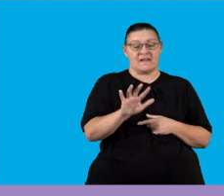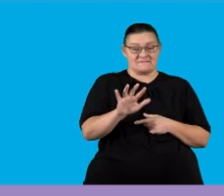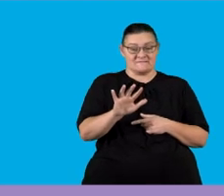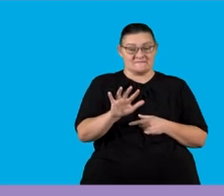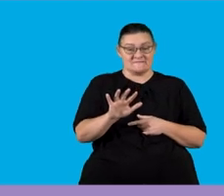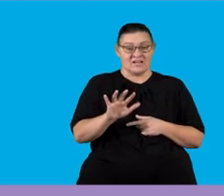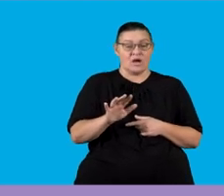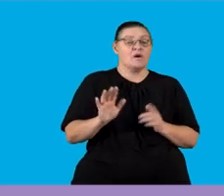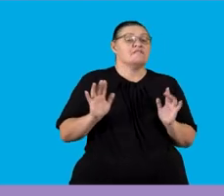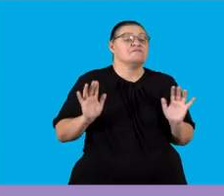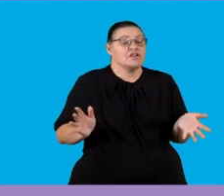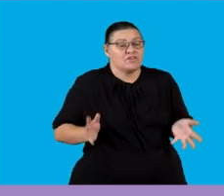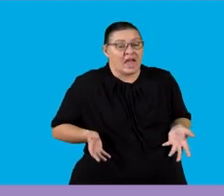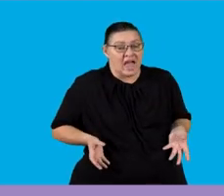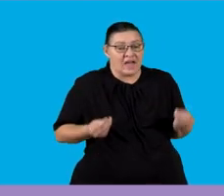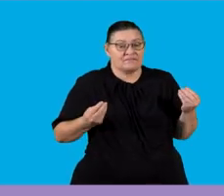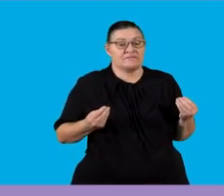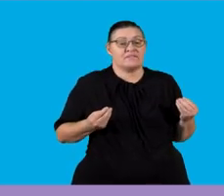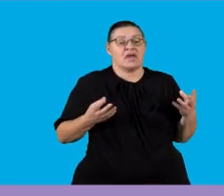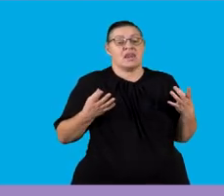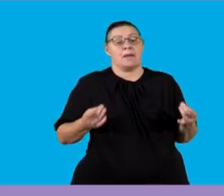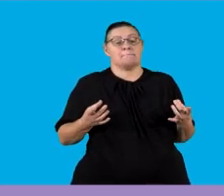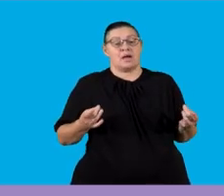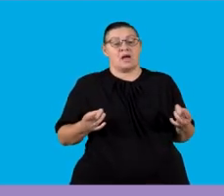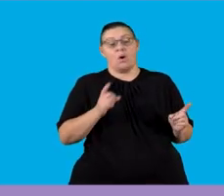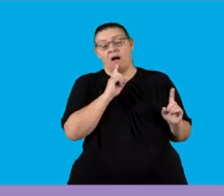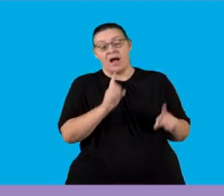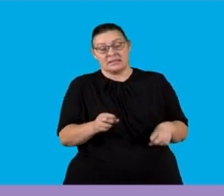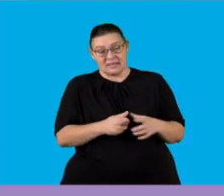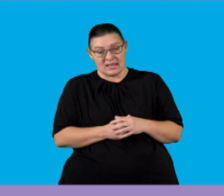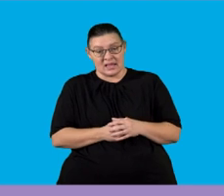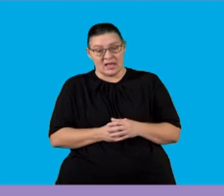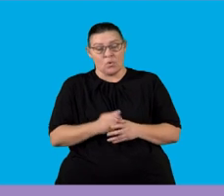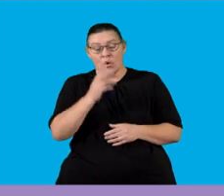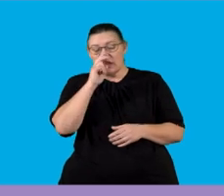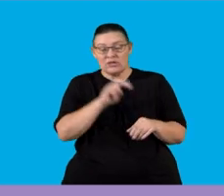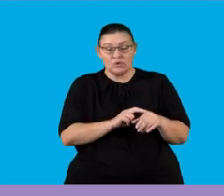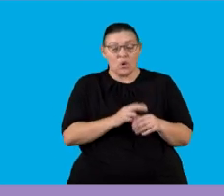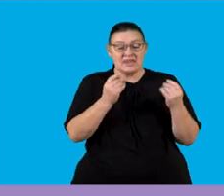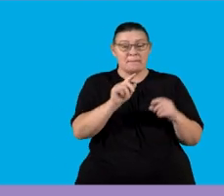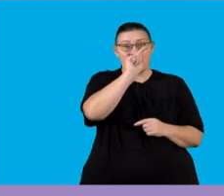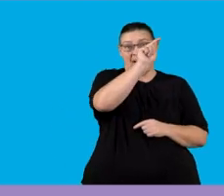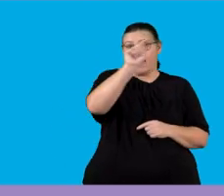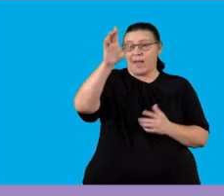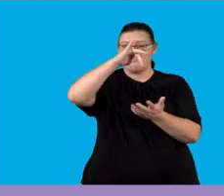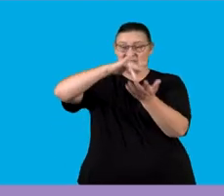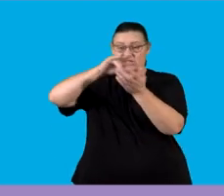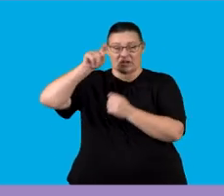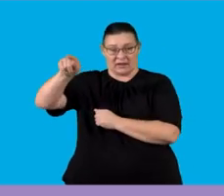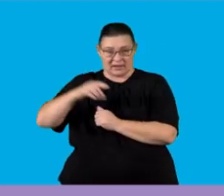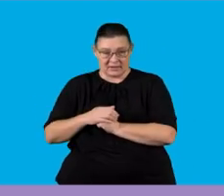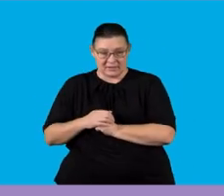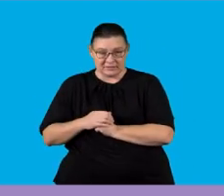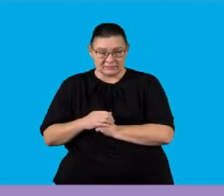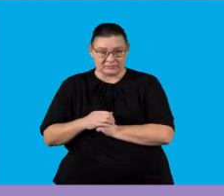is the term number, which is n. So what position does 115 hold in this pattern?